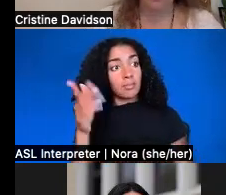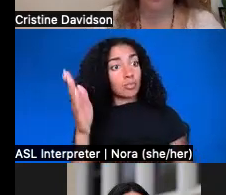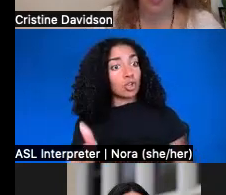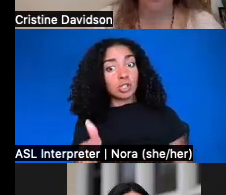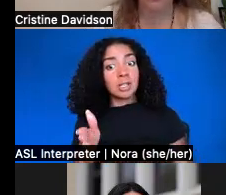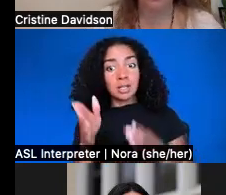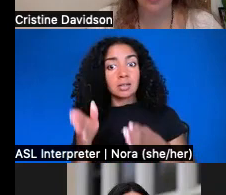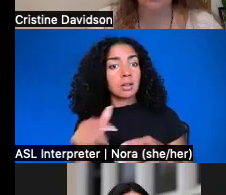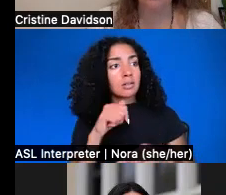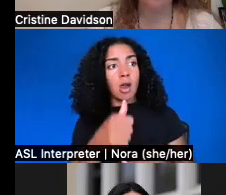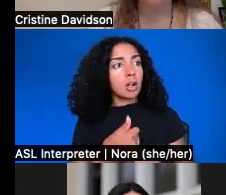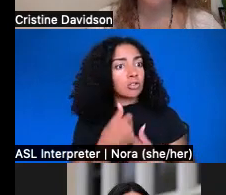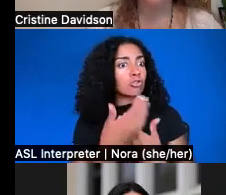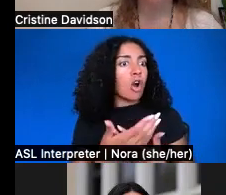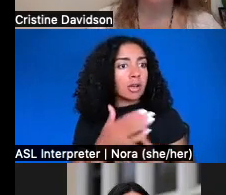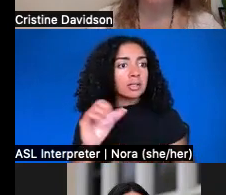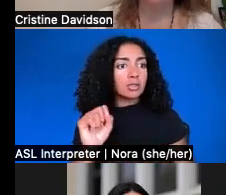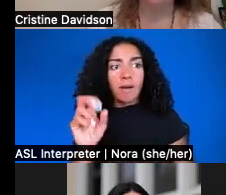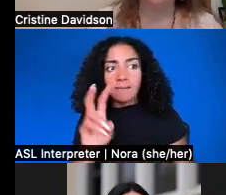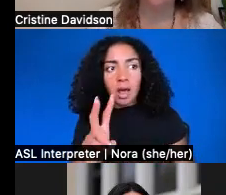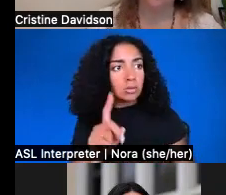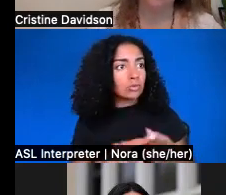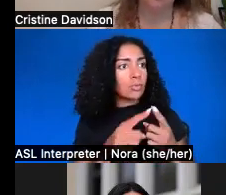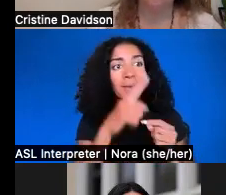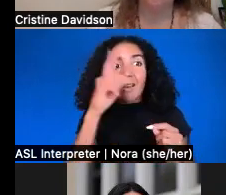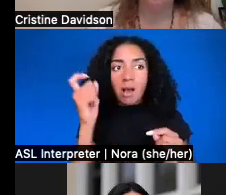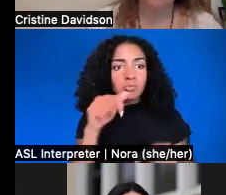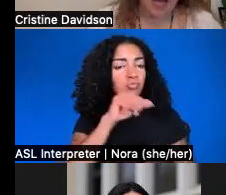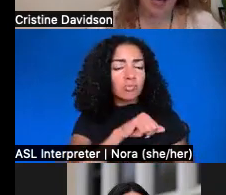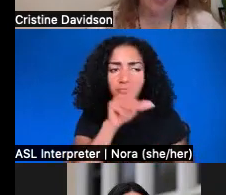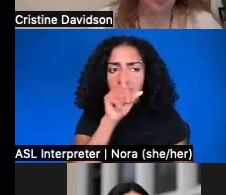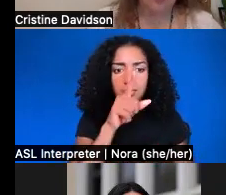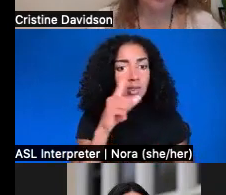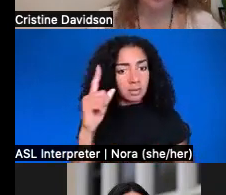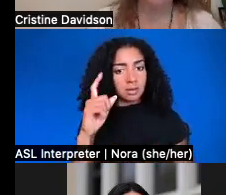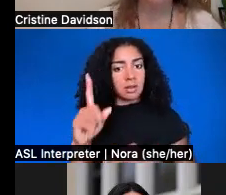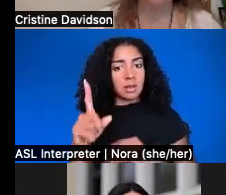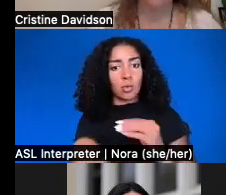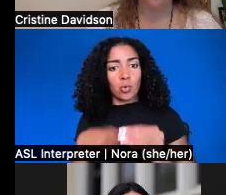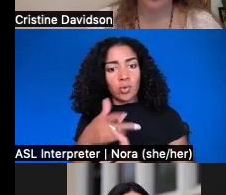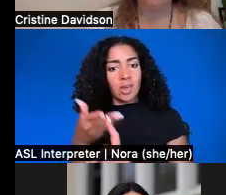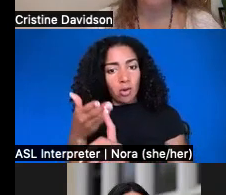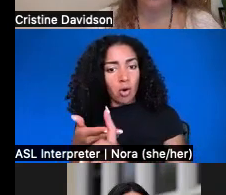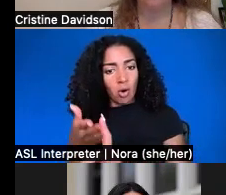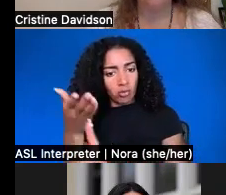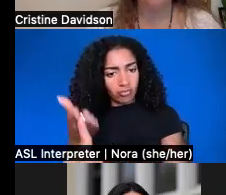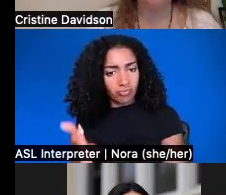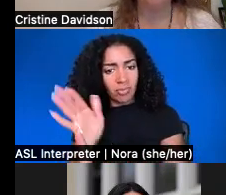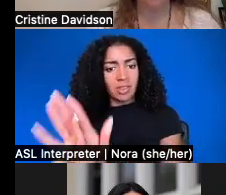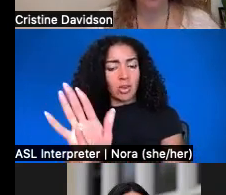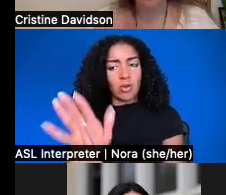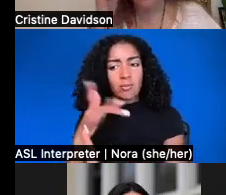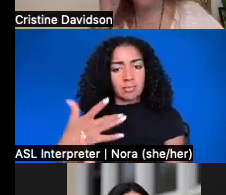who they are and how they think. And it's about power and control and using that sexual act as